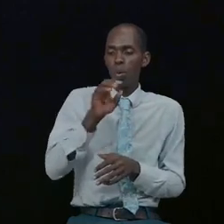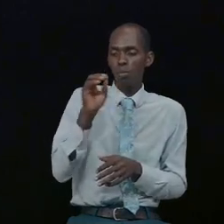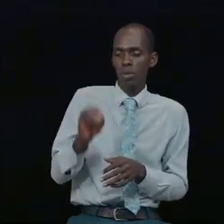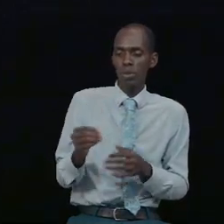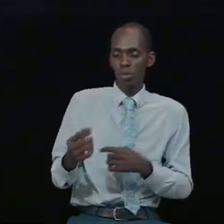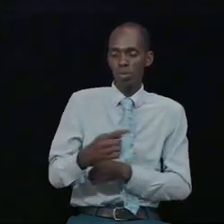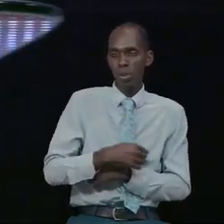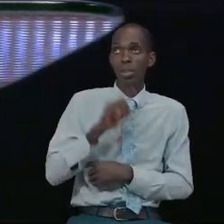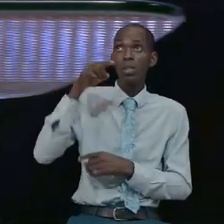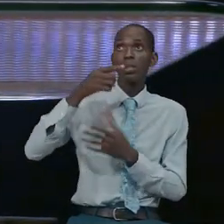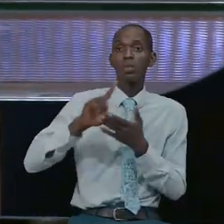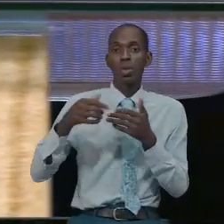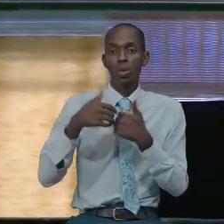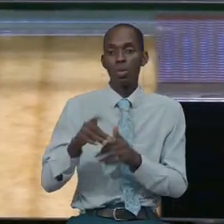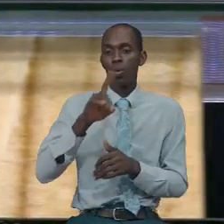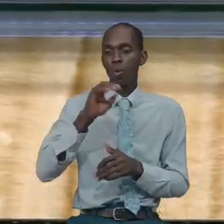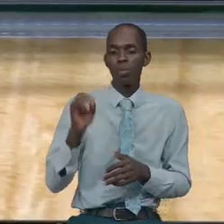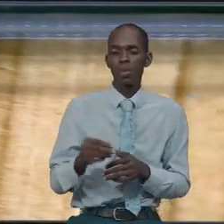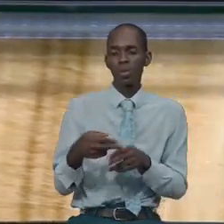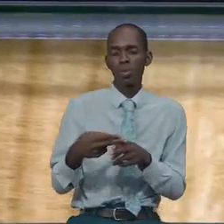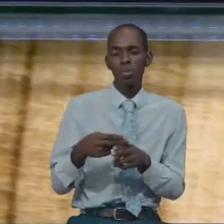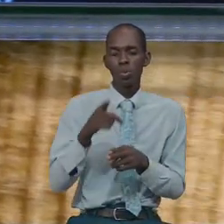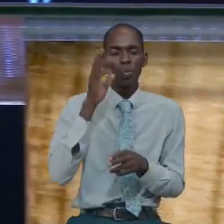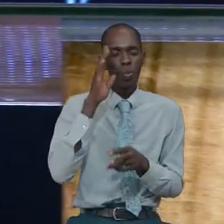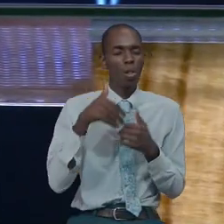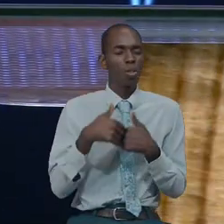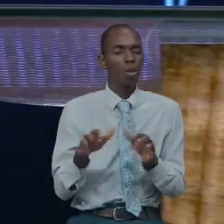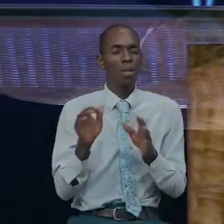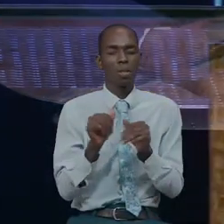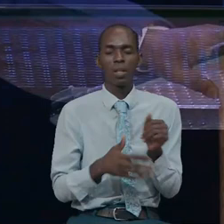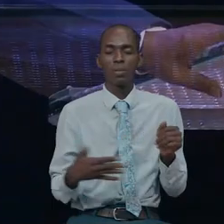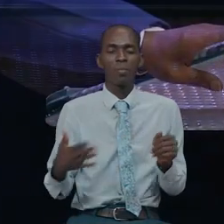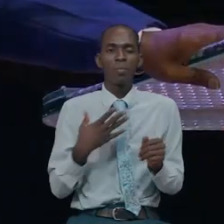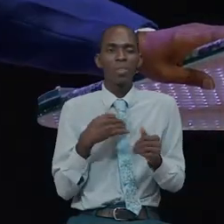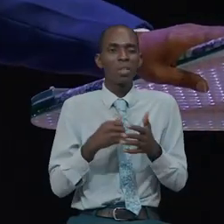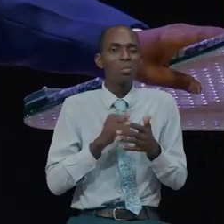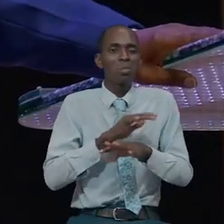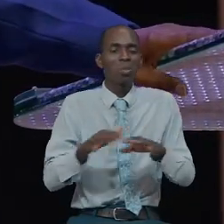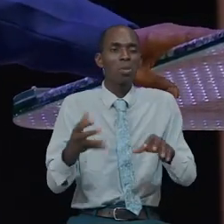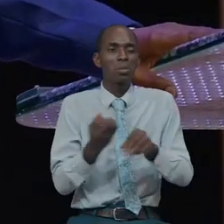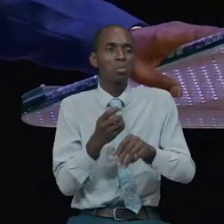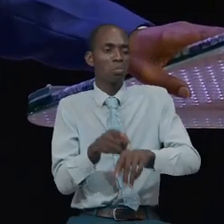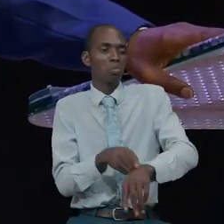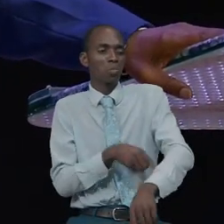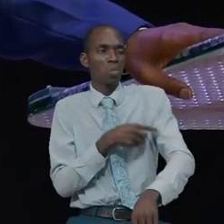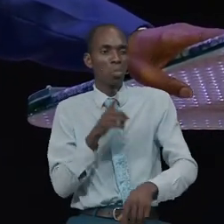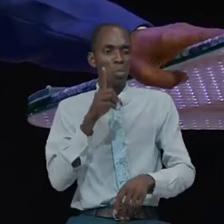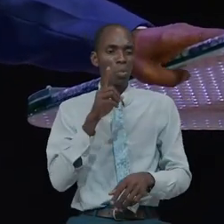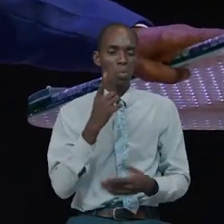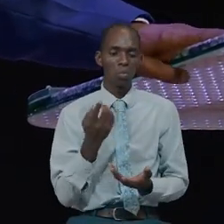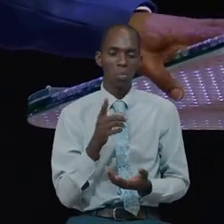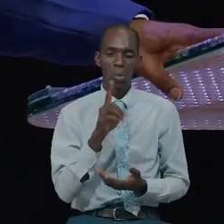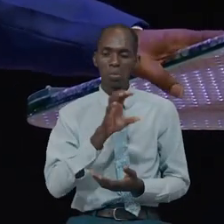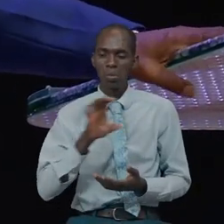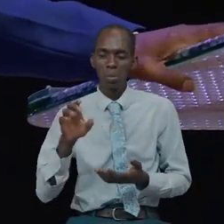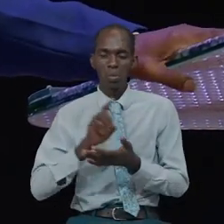1% another week, you will soon lose everything. And it doesn't take too long, 100 weeks,